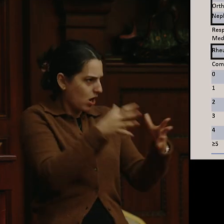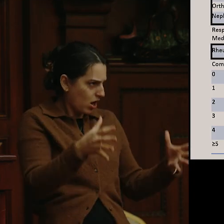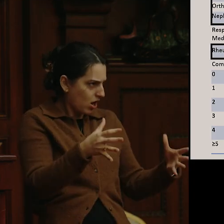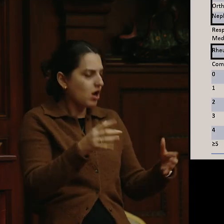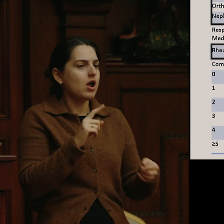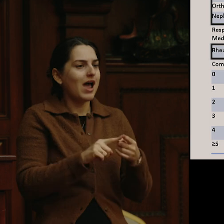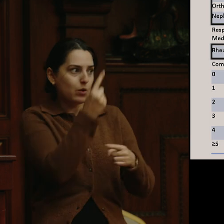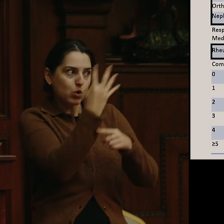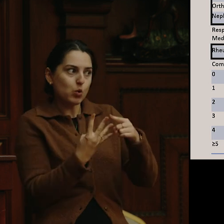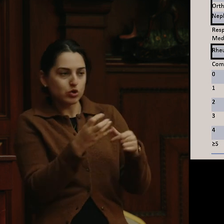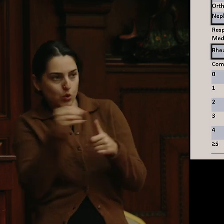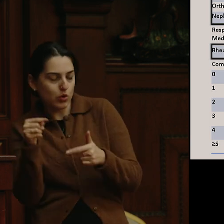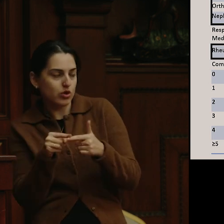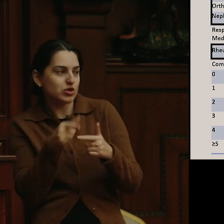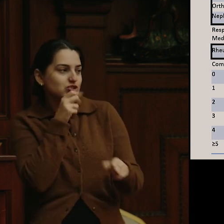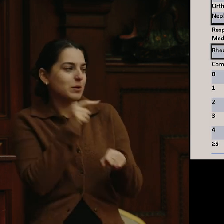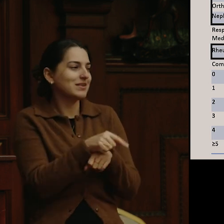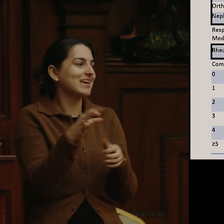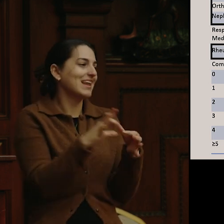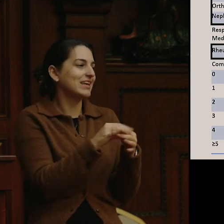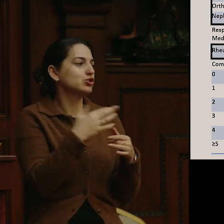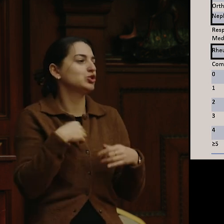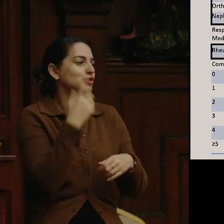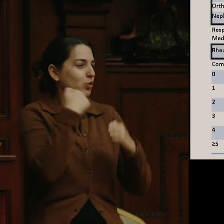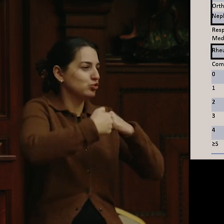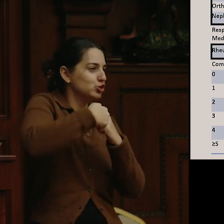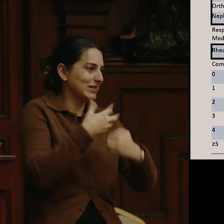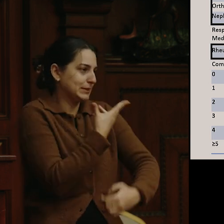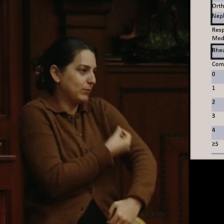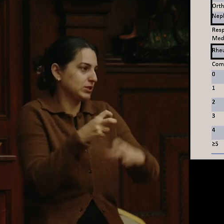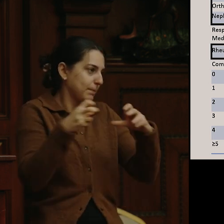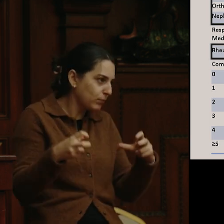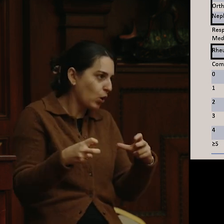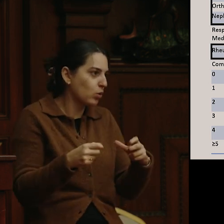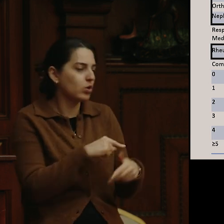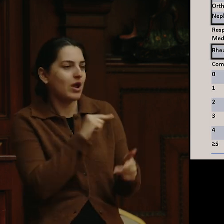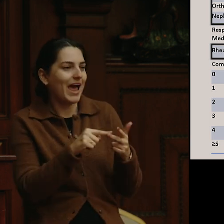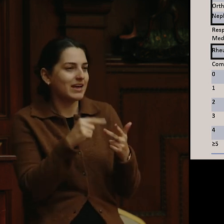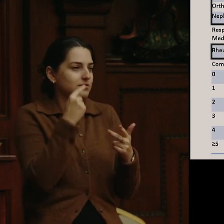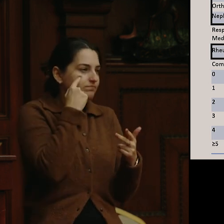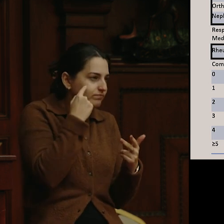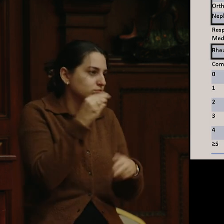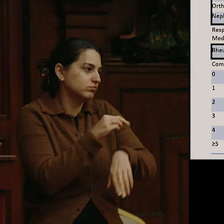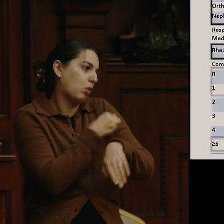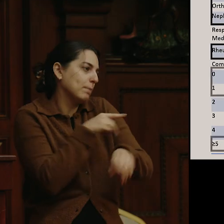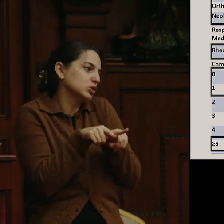a further quarter under rheumatology, and then ophthalmology making up the other kind of most common group